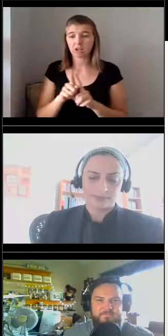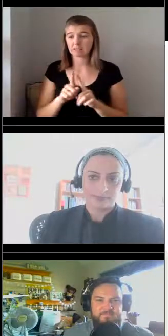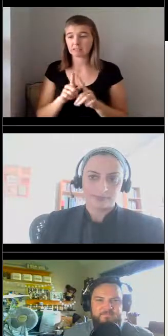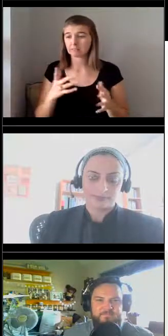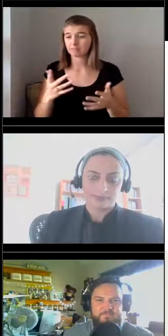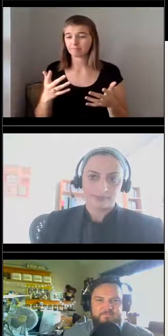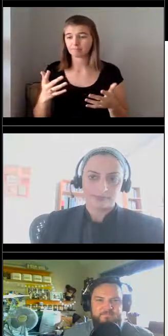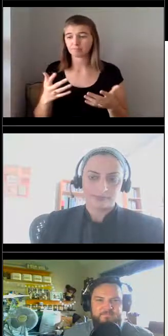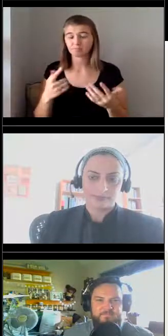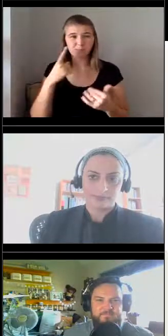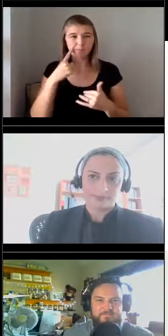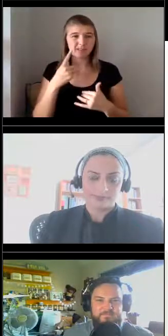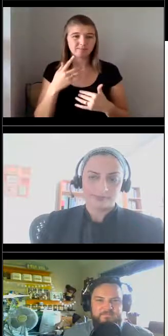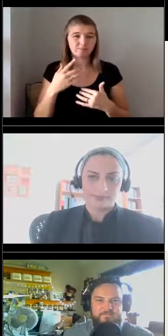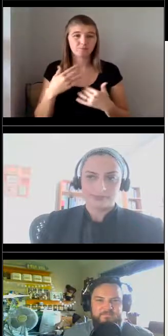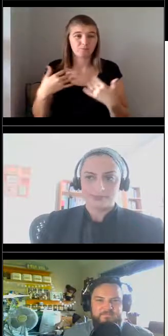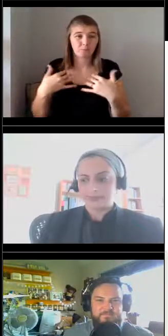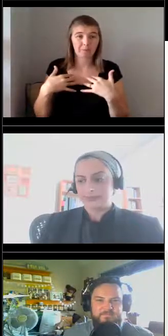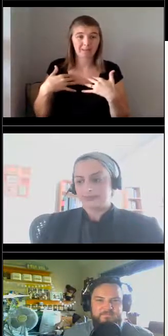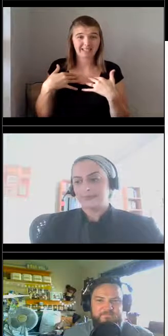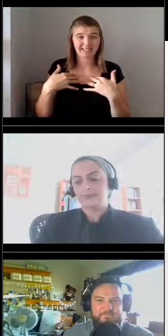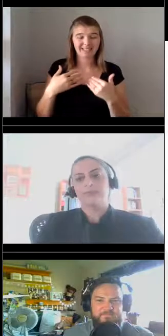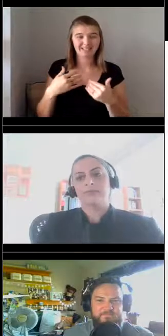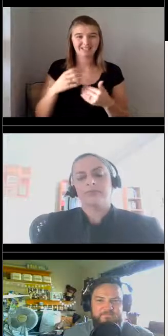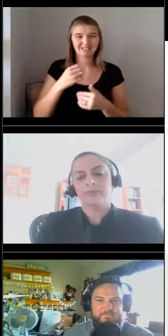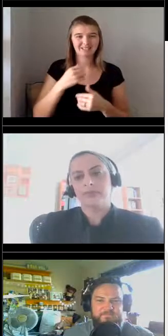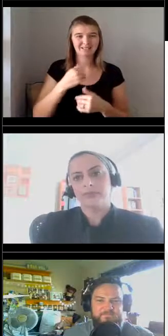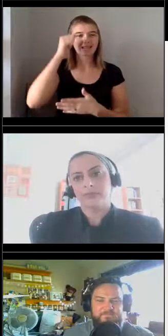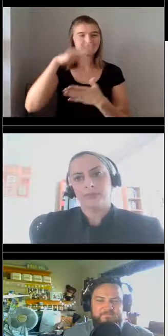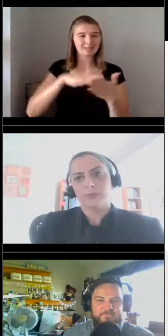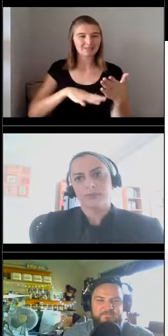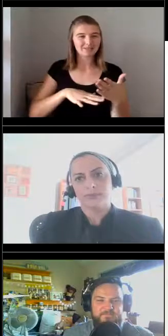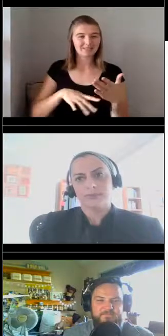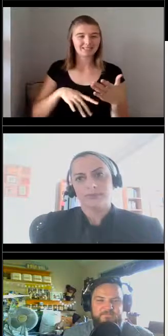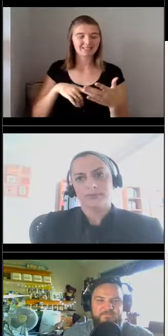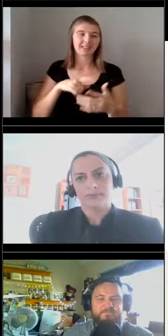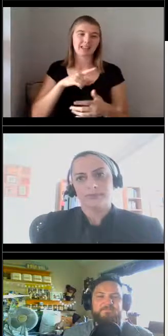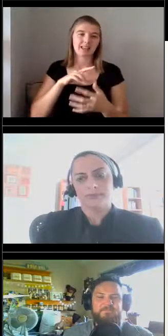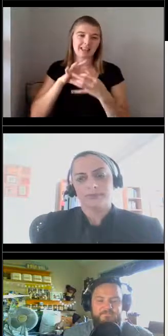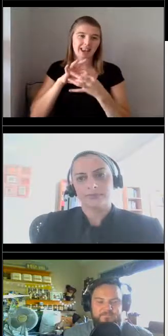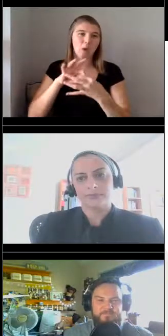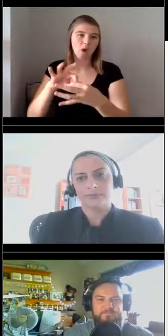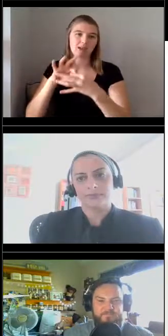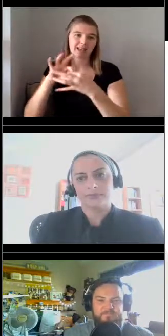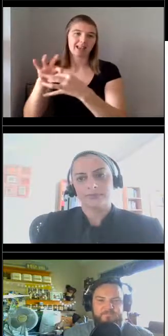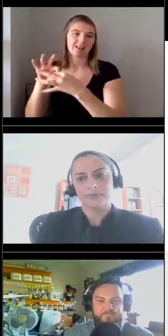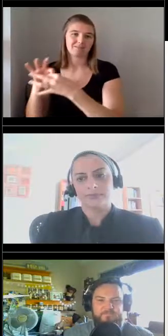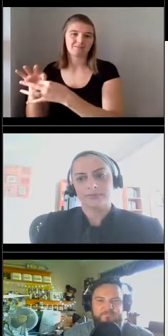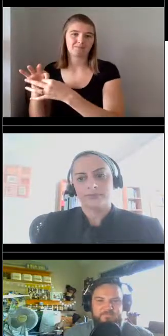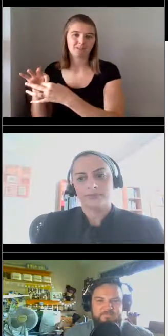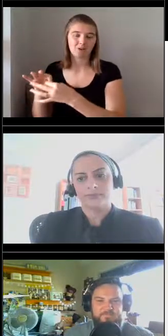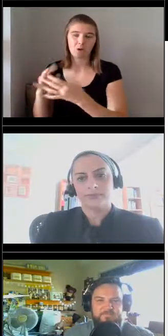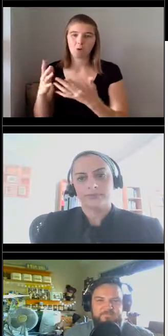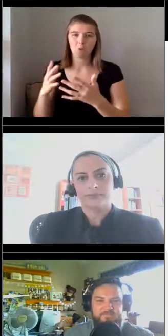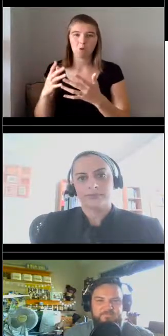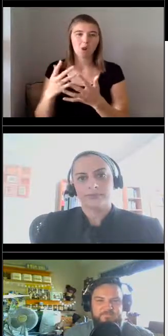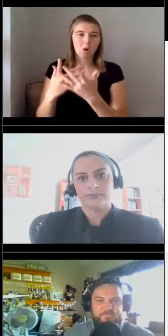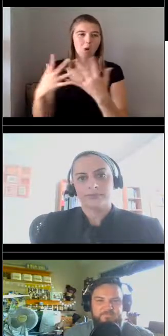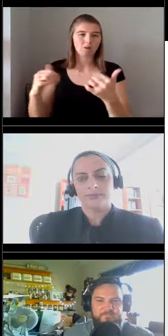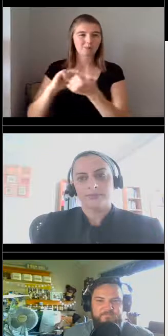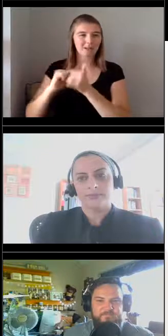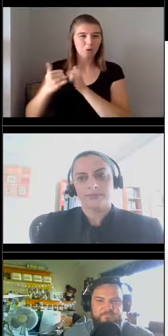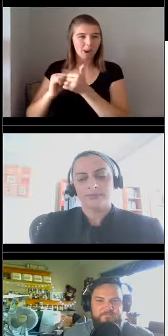I think for me, my personal experience is because of networking. So some of my colleagues know that